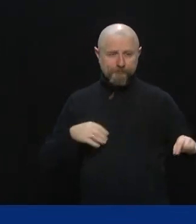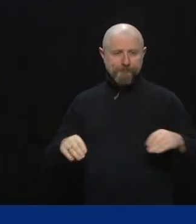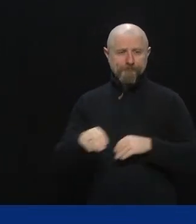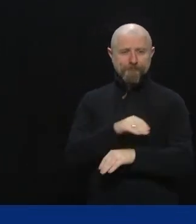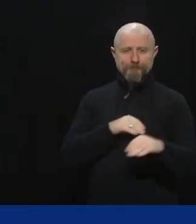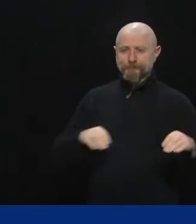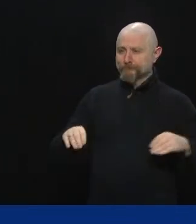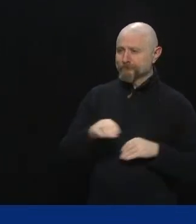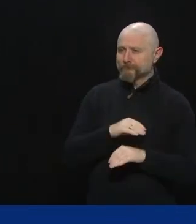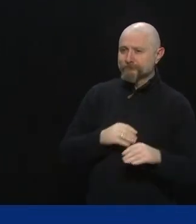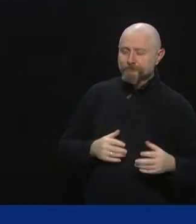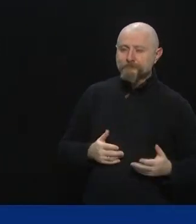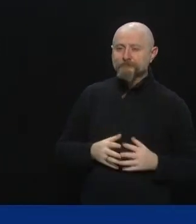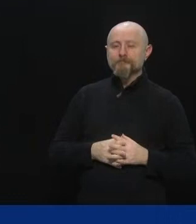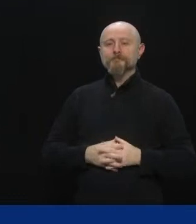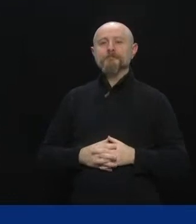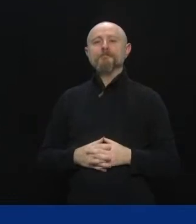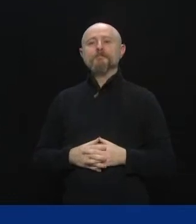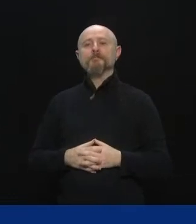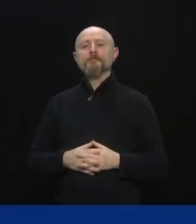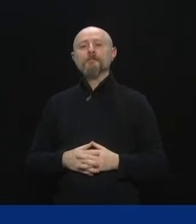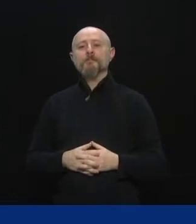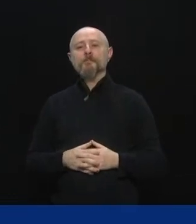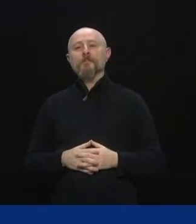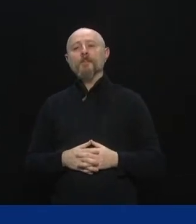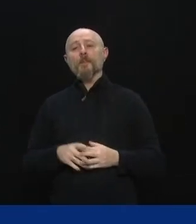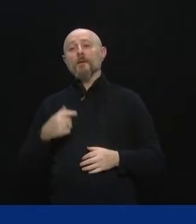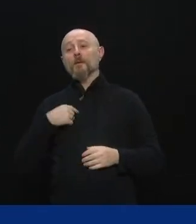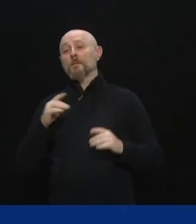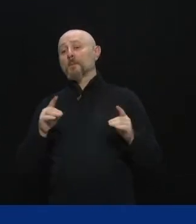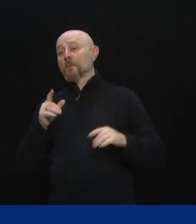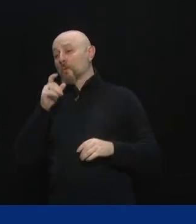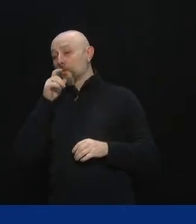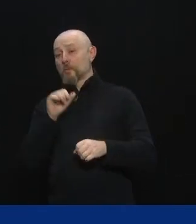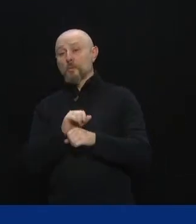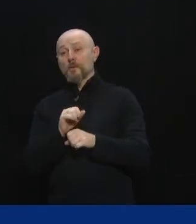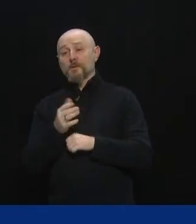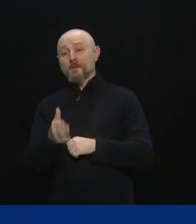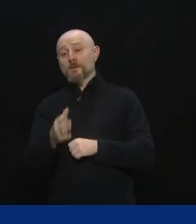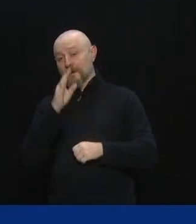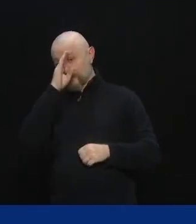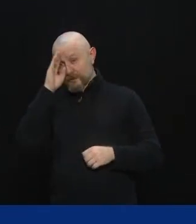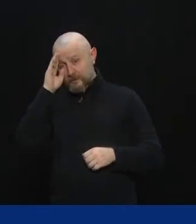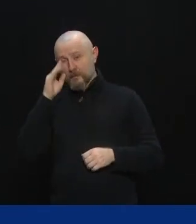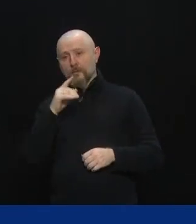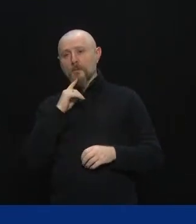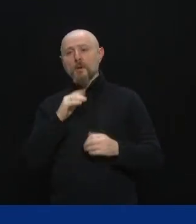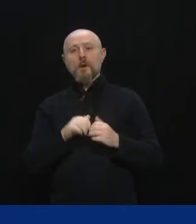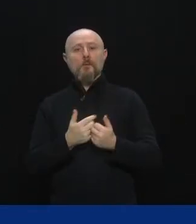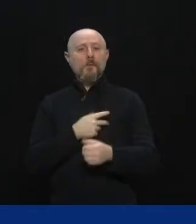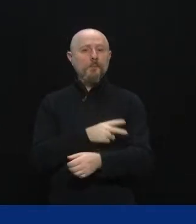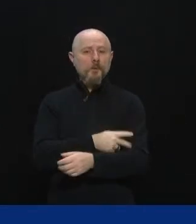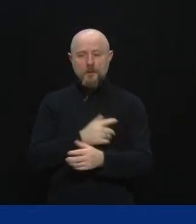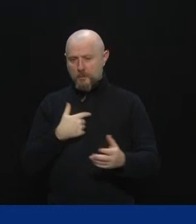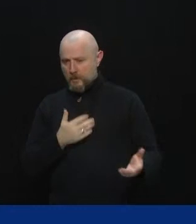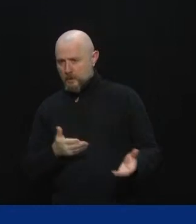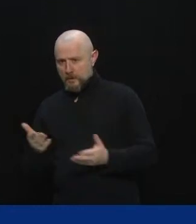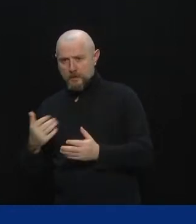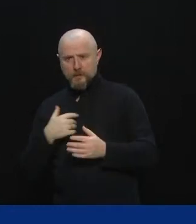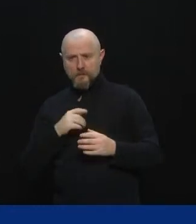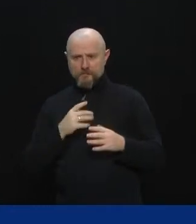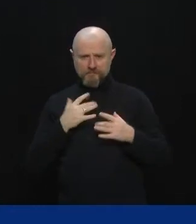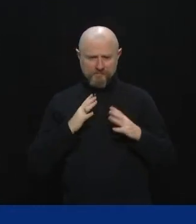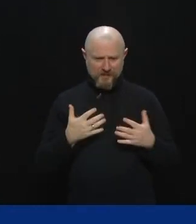you transfer. This is another area where there's questions when you're on the ground. How are we getting a patient from one place to another? You stabilize them first, but we've